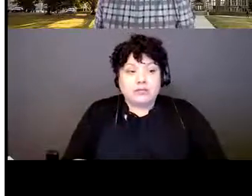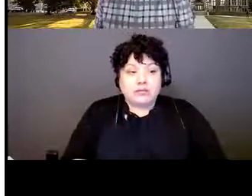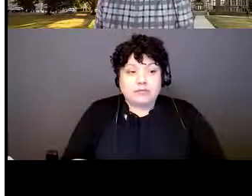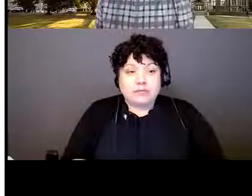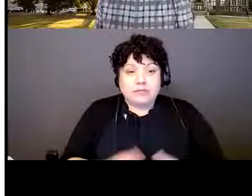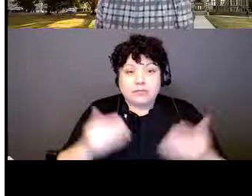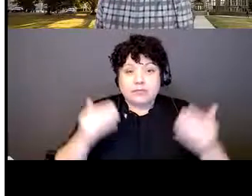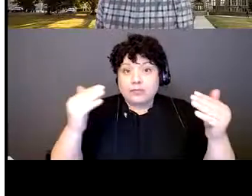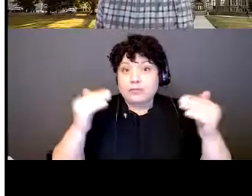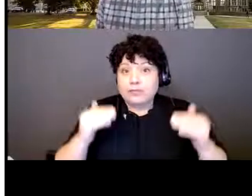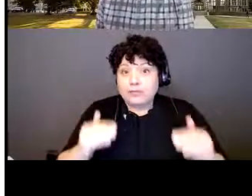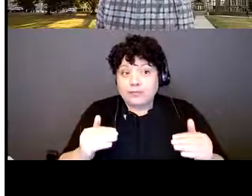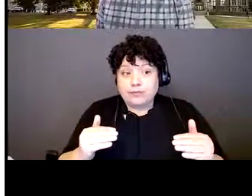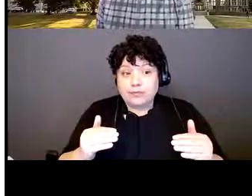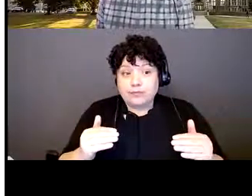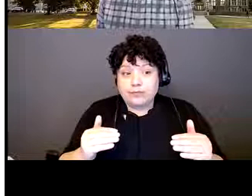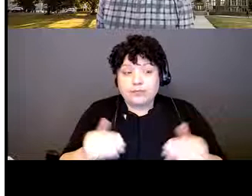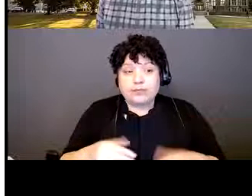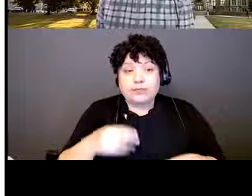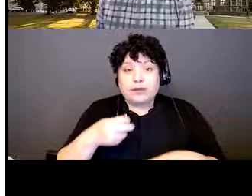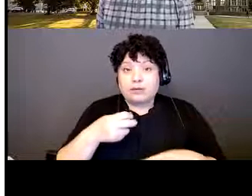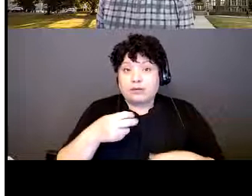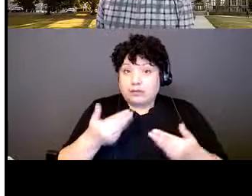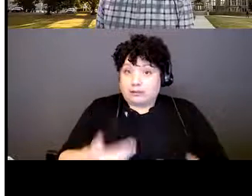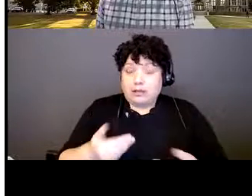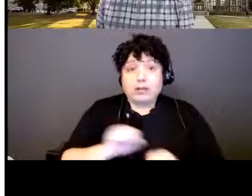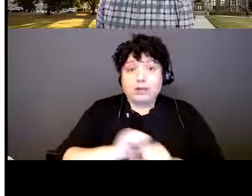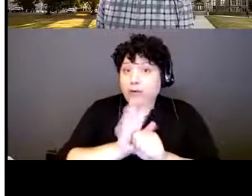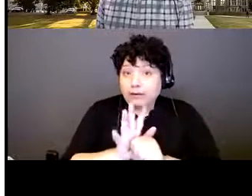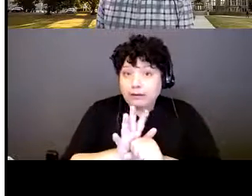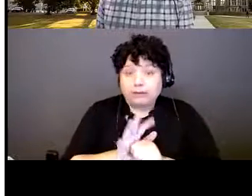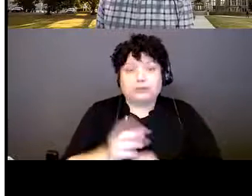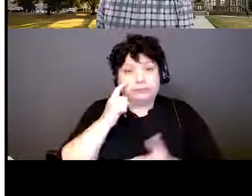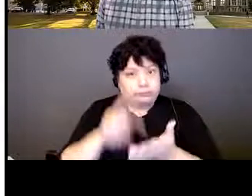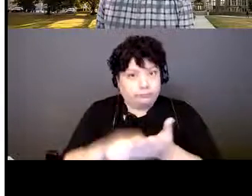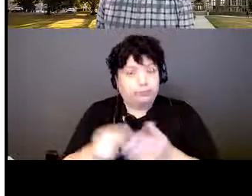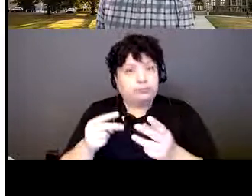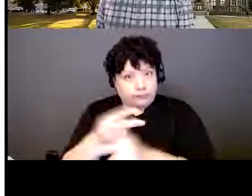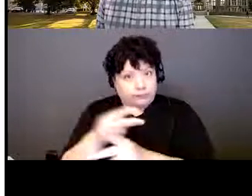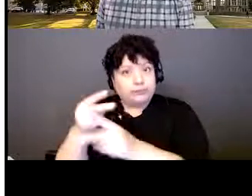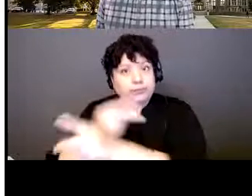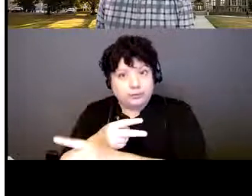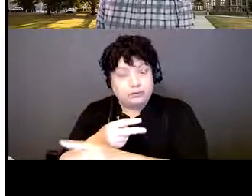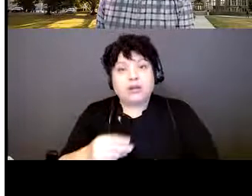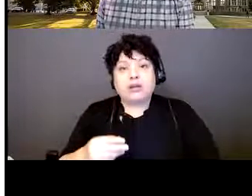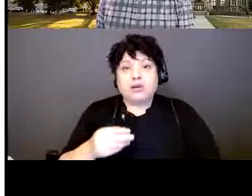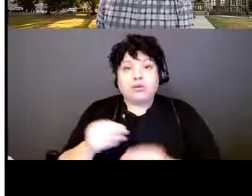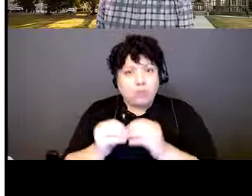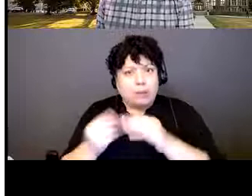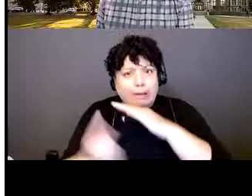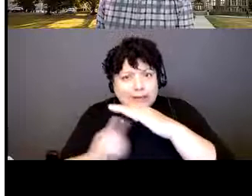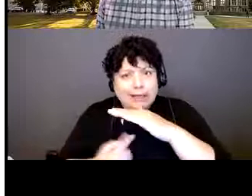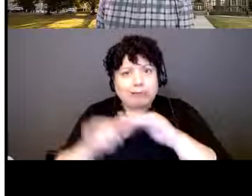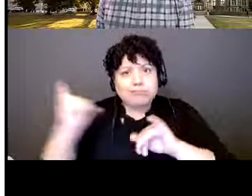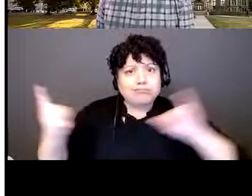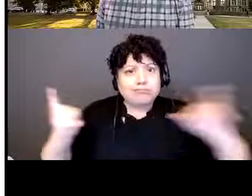Again, these problems have certainly increased during COVID-19 with the increasing isolation and less